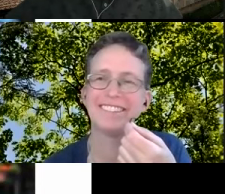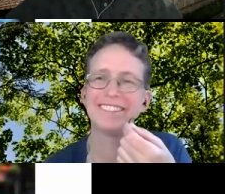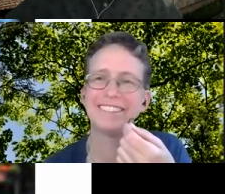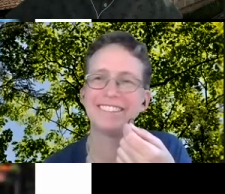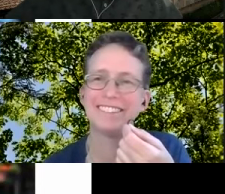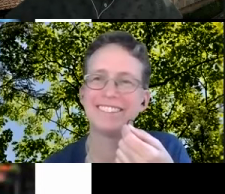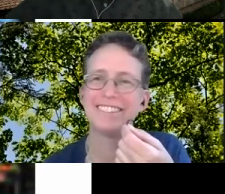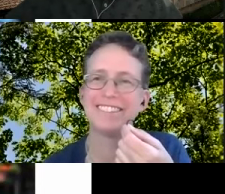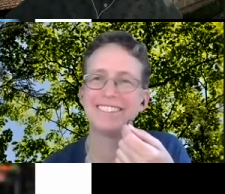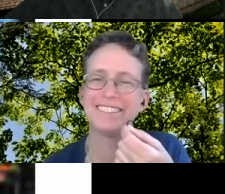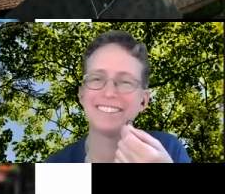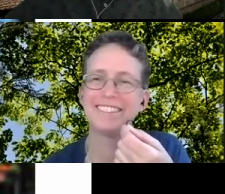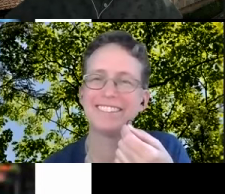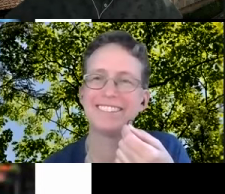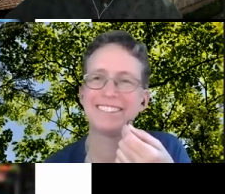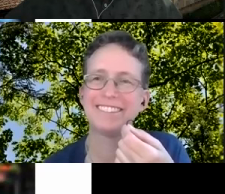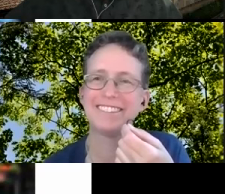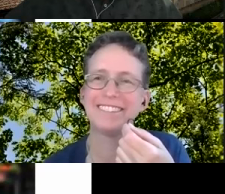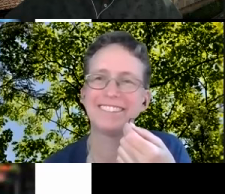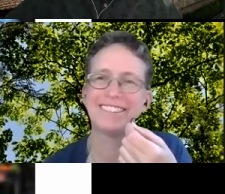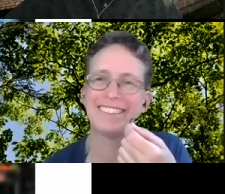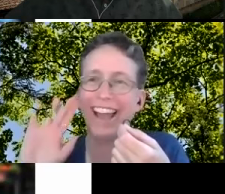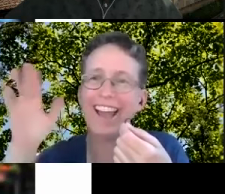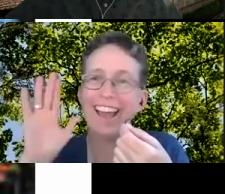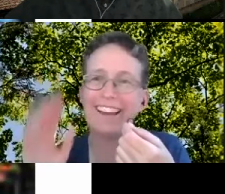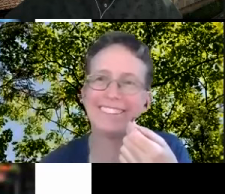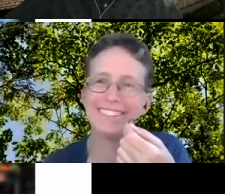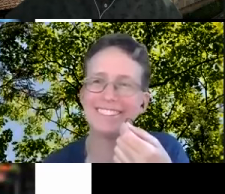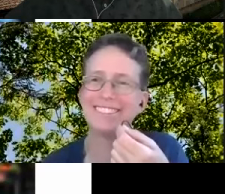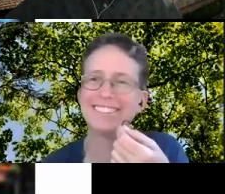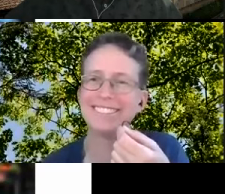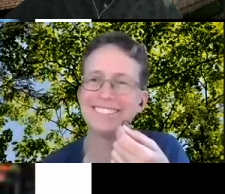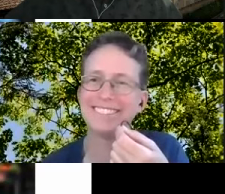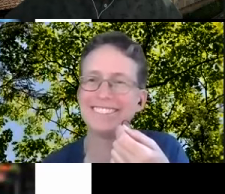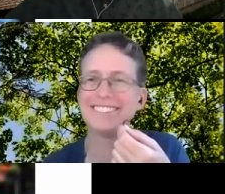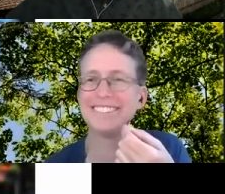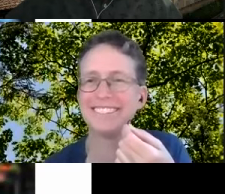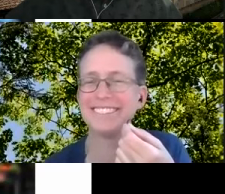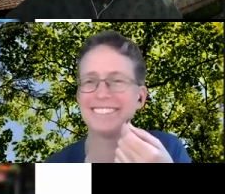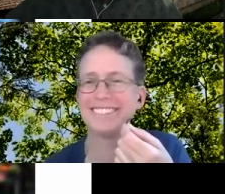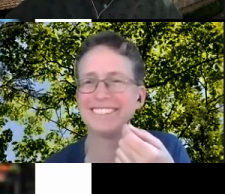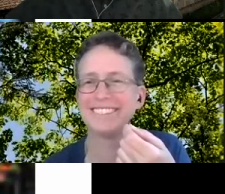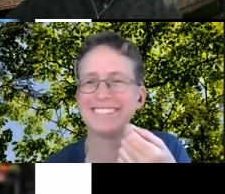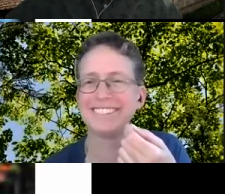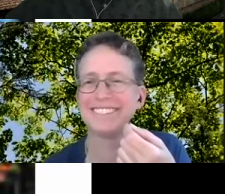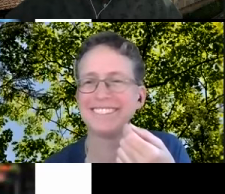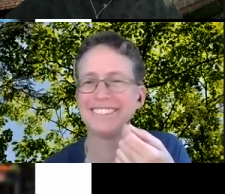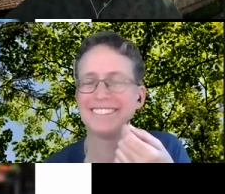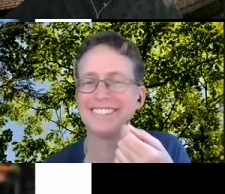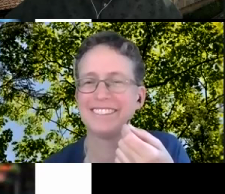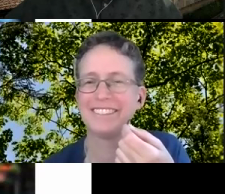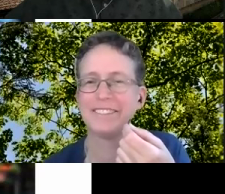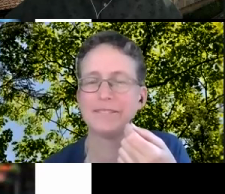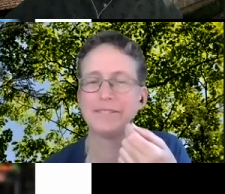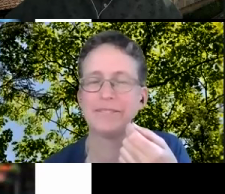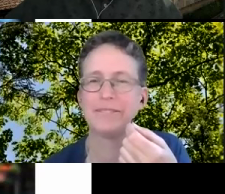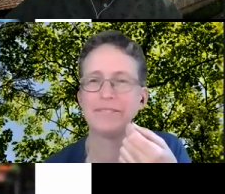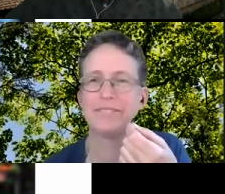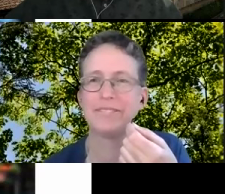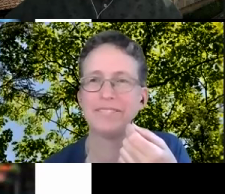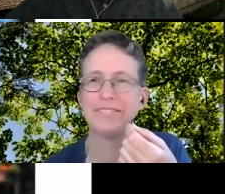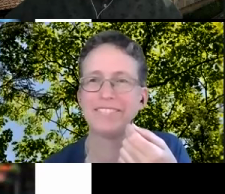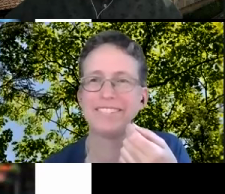I would like to thank again Dr. Paige Warren for joining us and really opening our eyes into cities and nature in